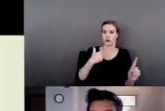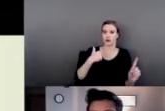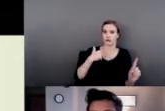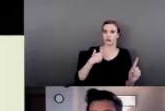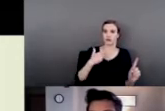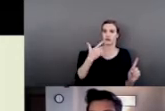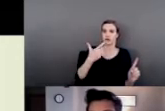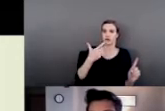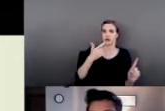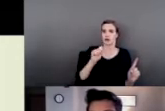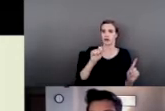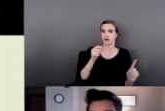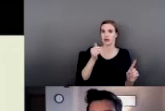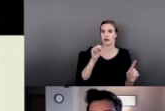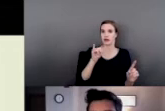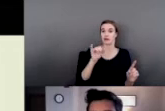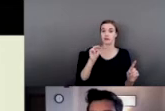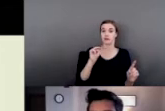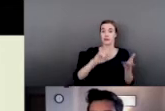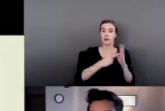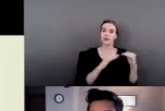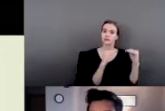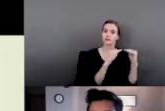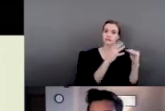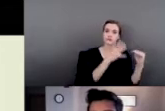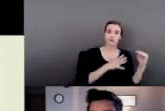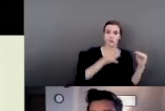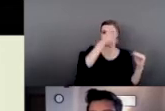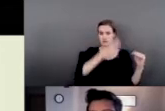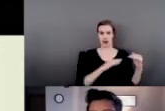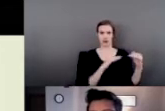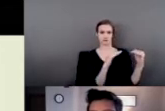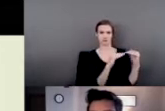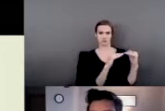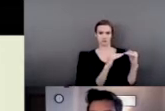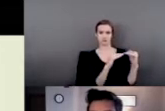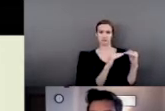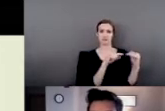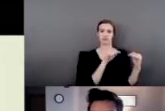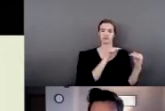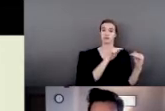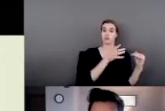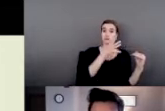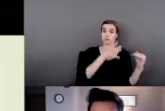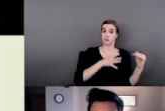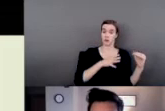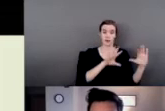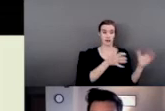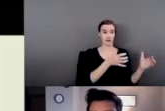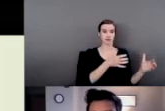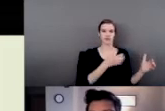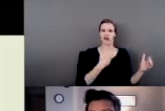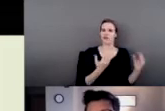also women just have, you know, are held a little bit to a higher standard. They might have a little bit more power than